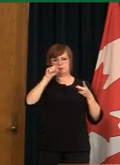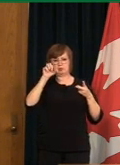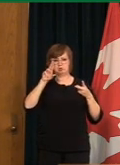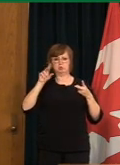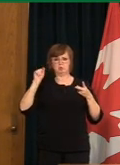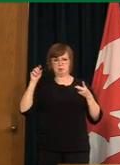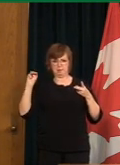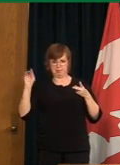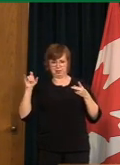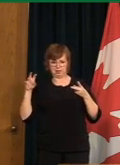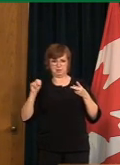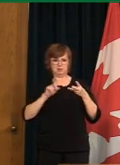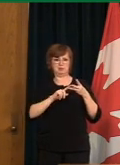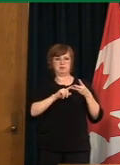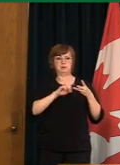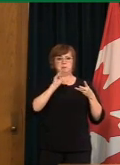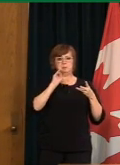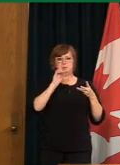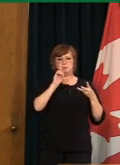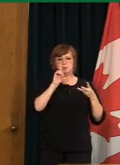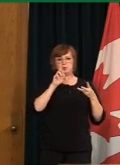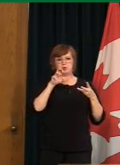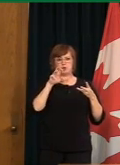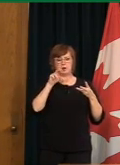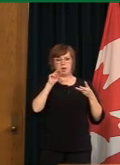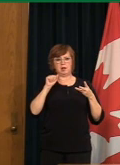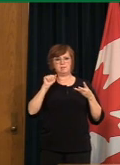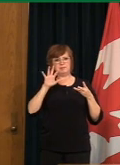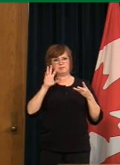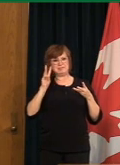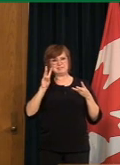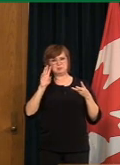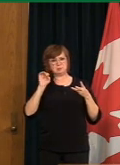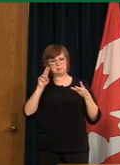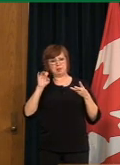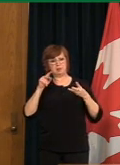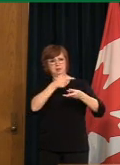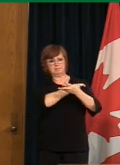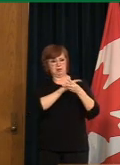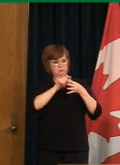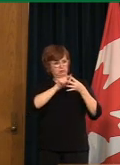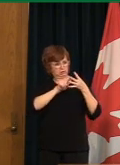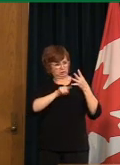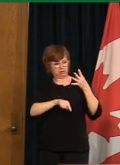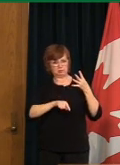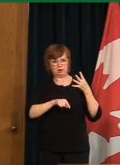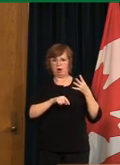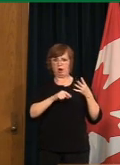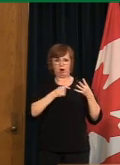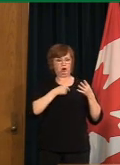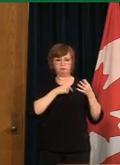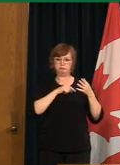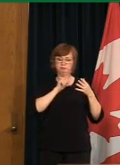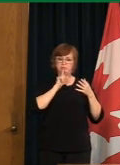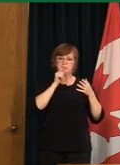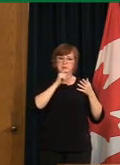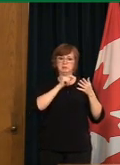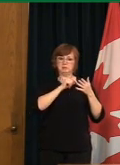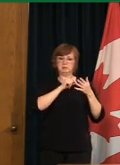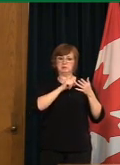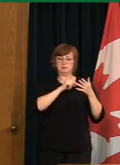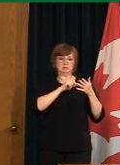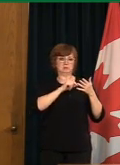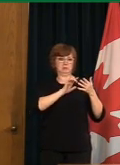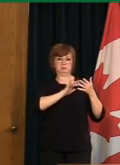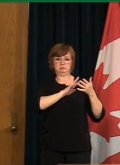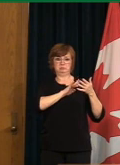Moderna, 56 million doses." So yesterday, the comments that were made by the Prime Minister were troubling and should be troubling for all Canadians, to